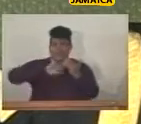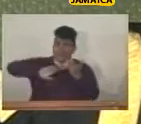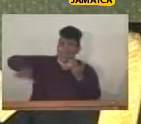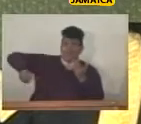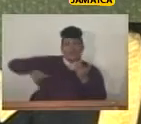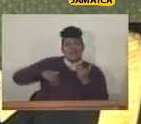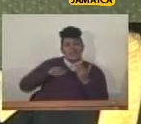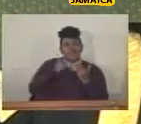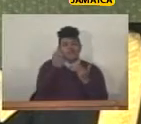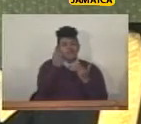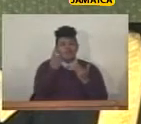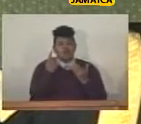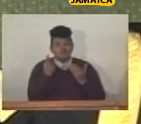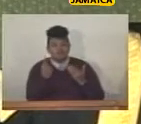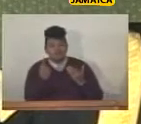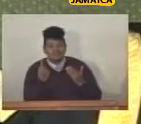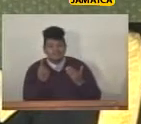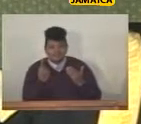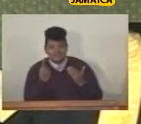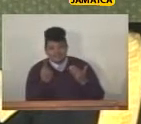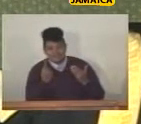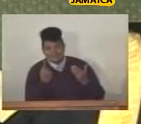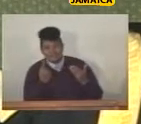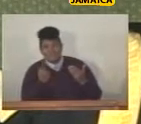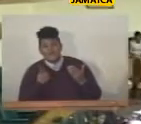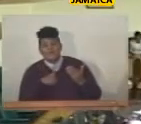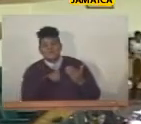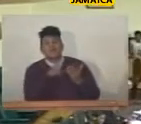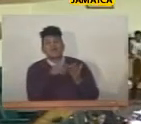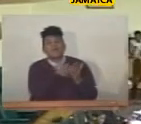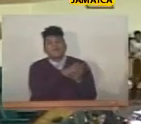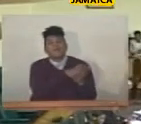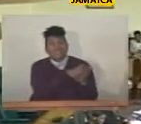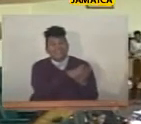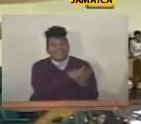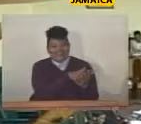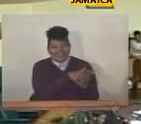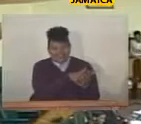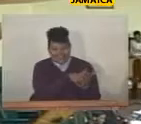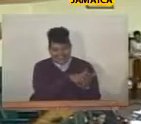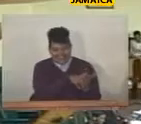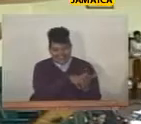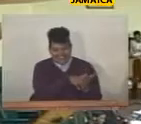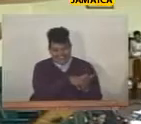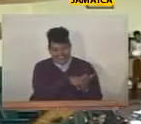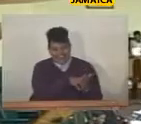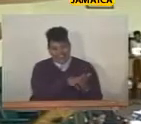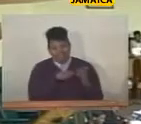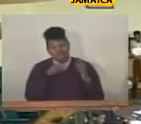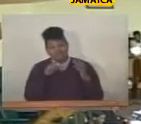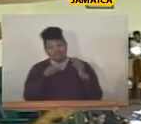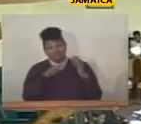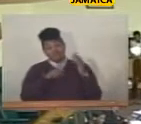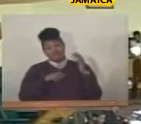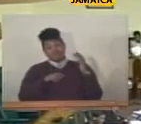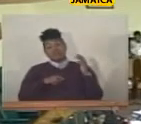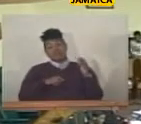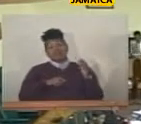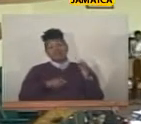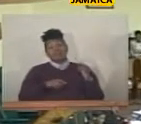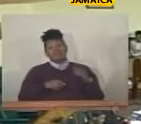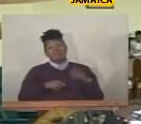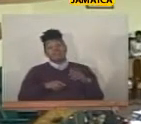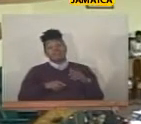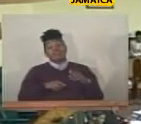anyone, then we are weakening the platform on which we